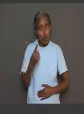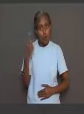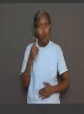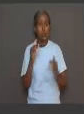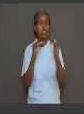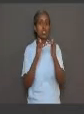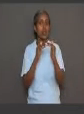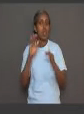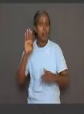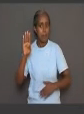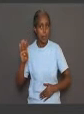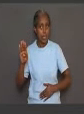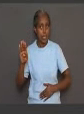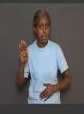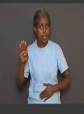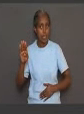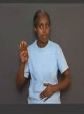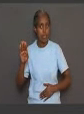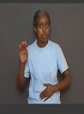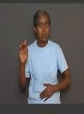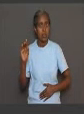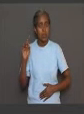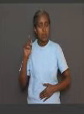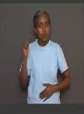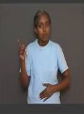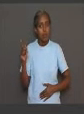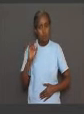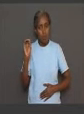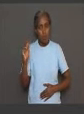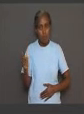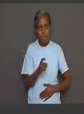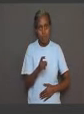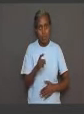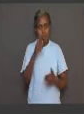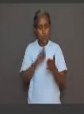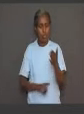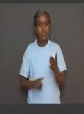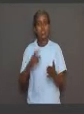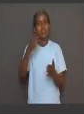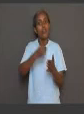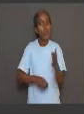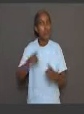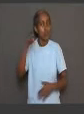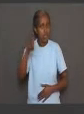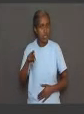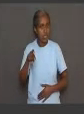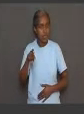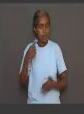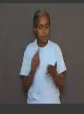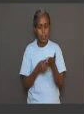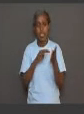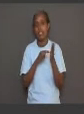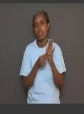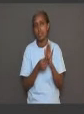equal b, no matter what the value of x is. This